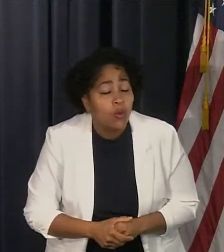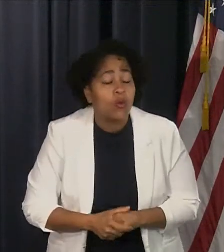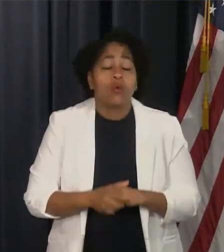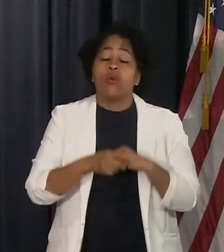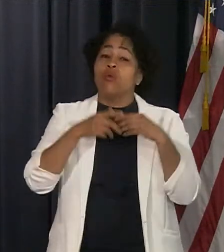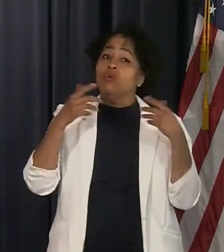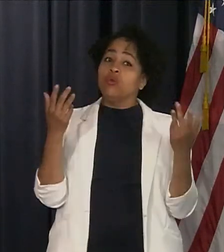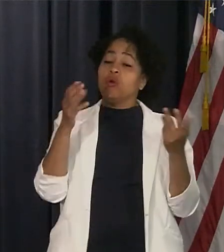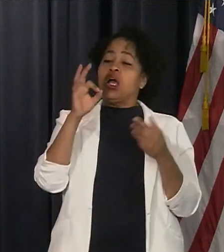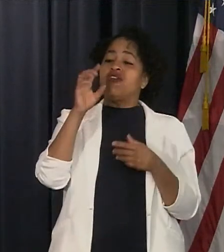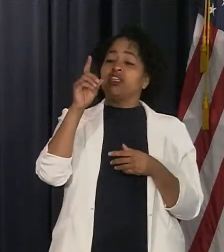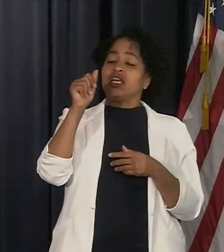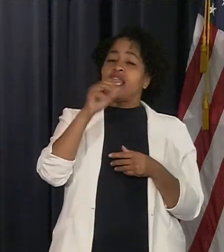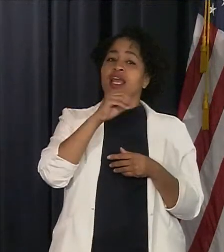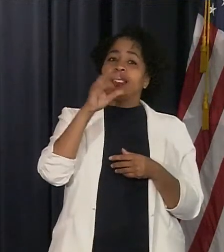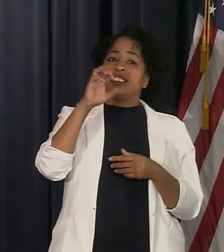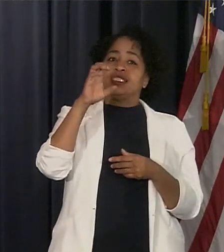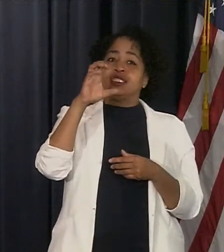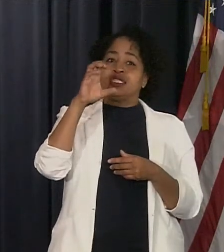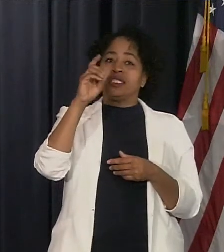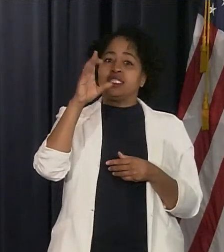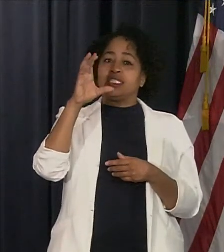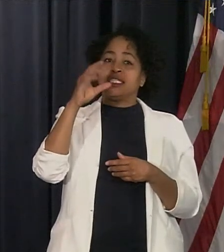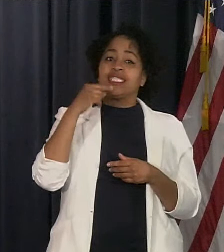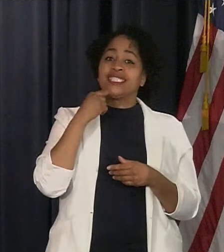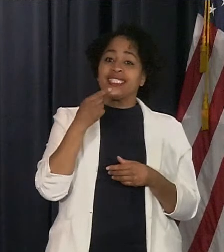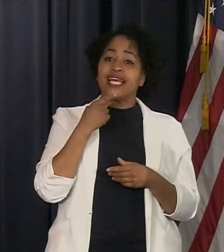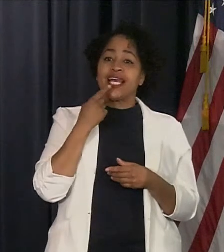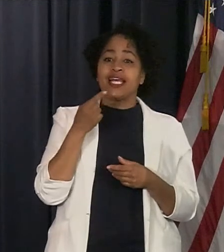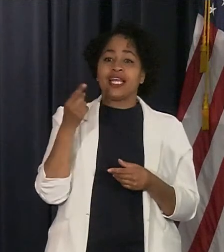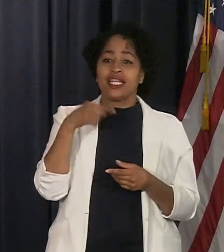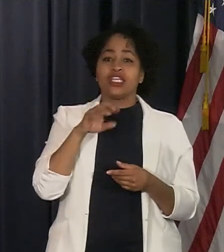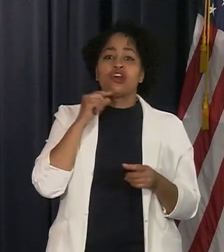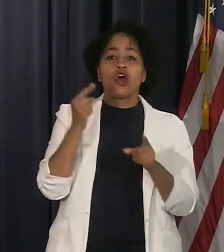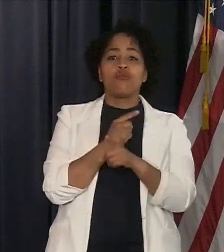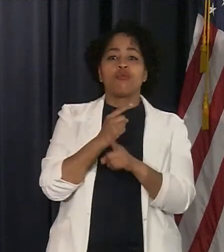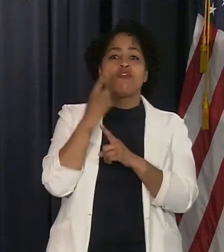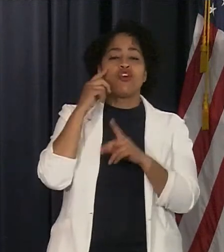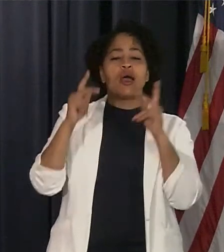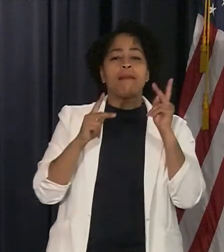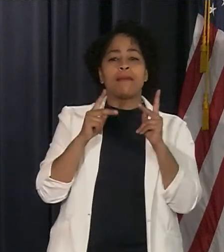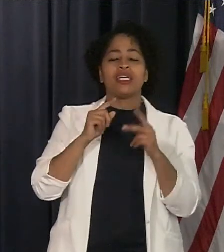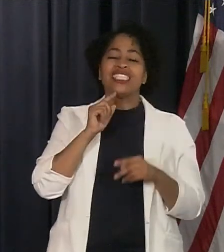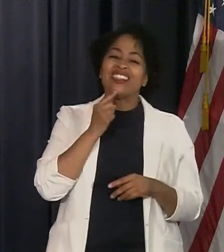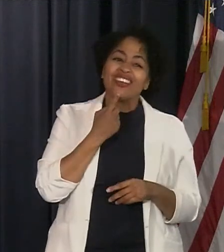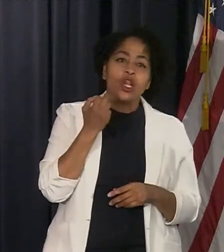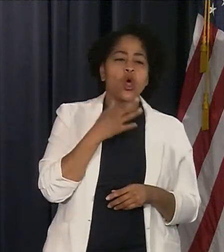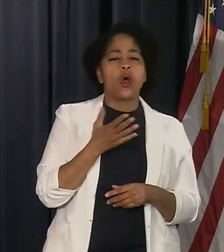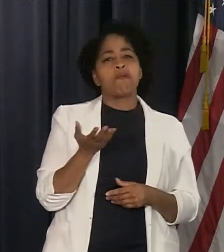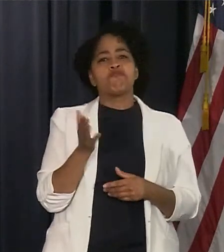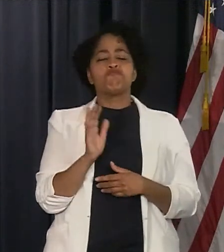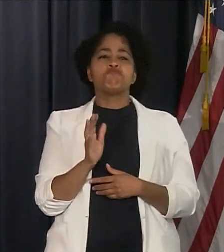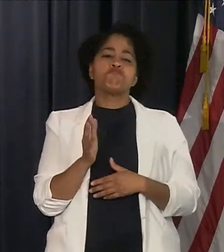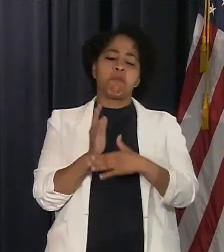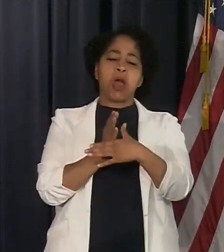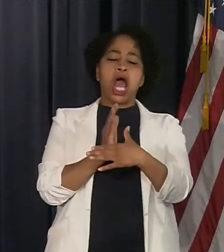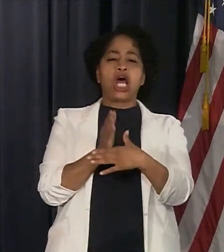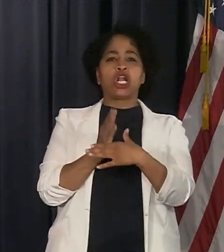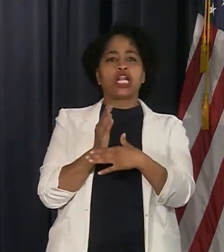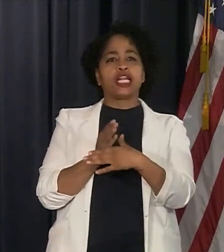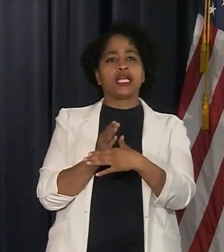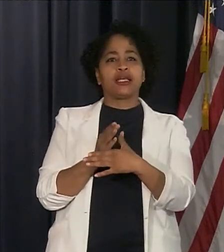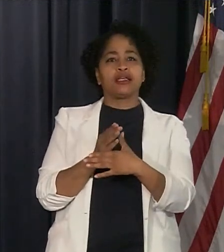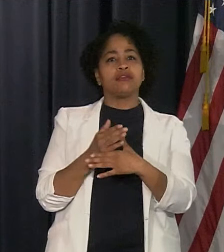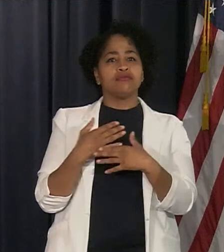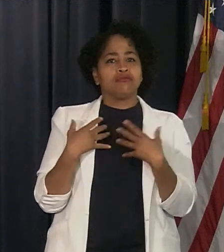What the FDA and the CDC say is this is appropriate for people severely or moderately immunocompromised. We're not